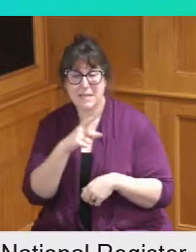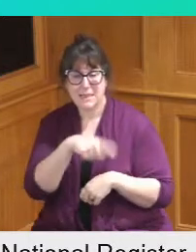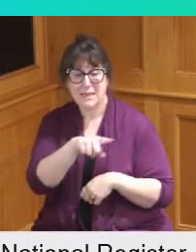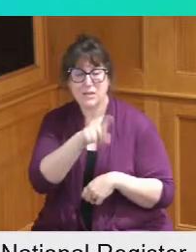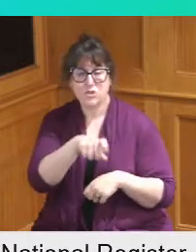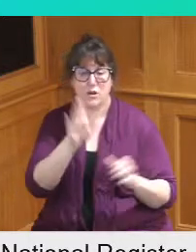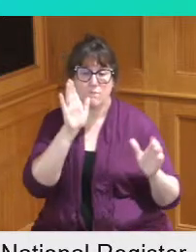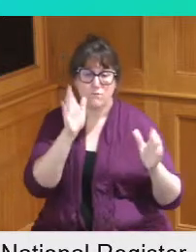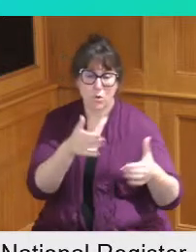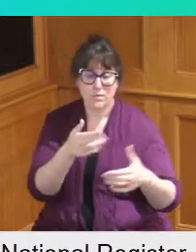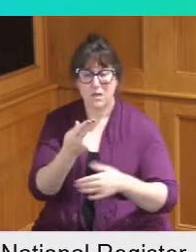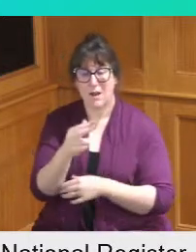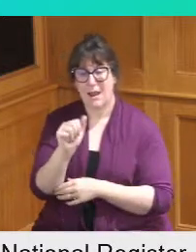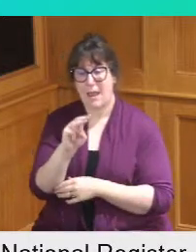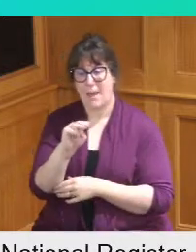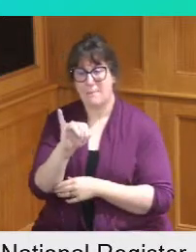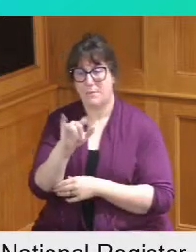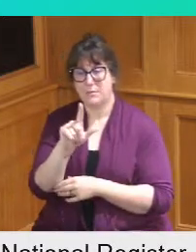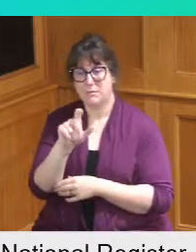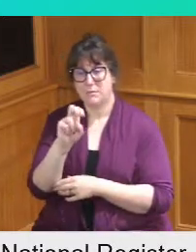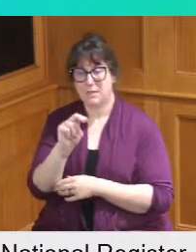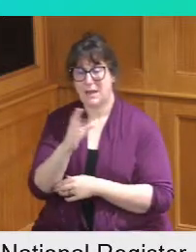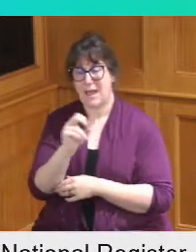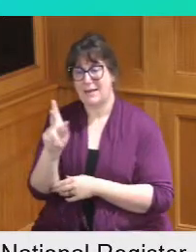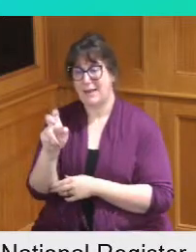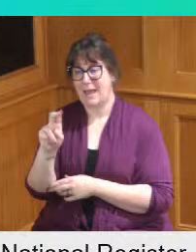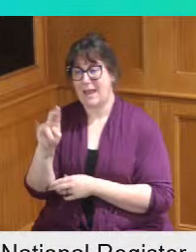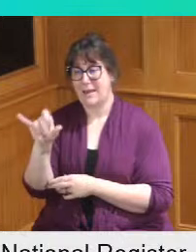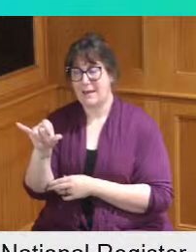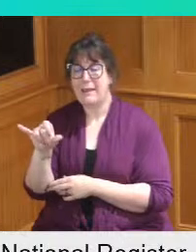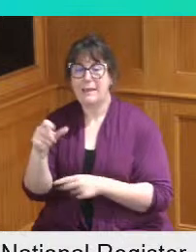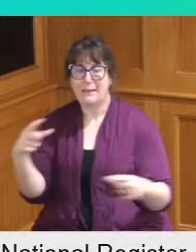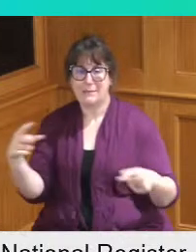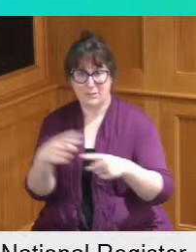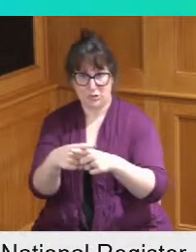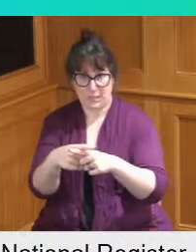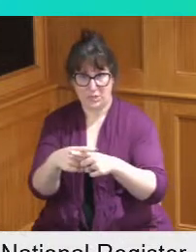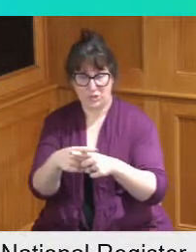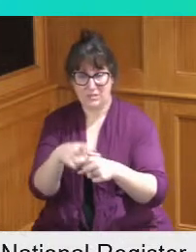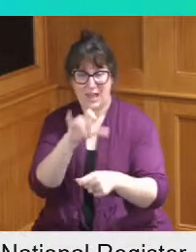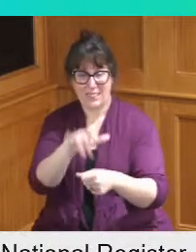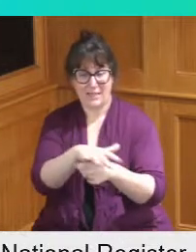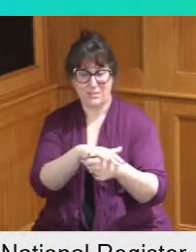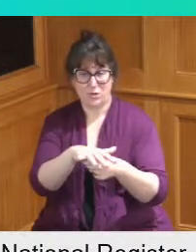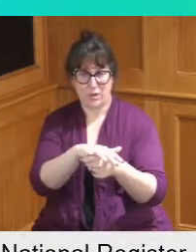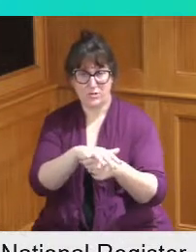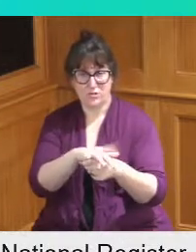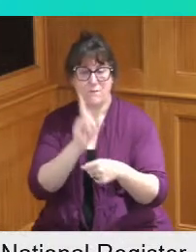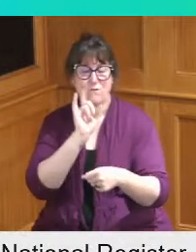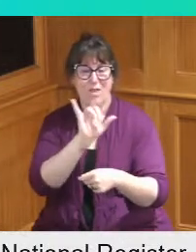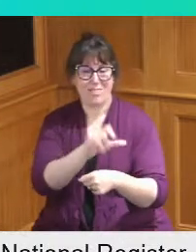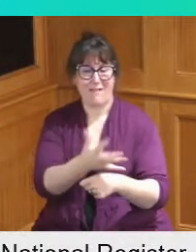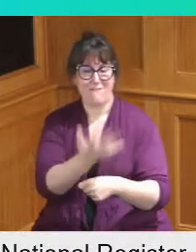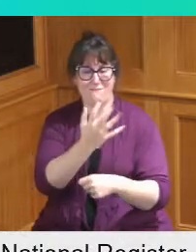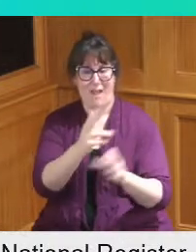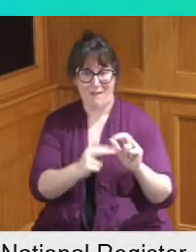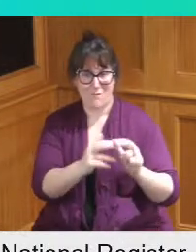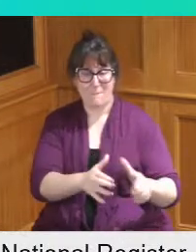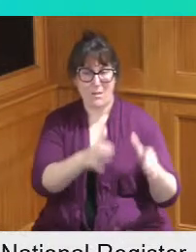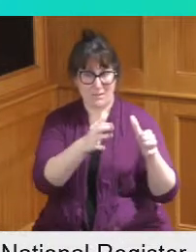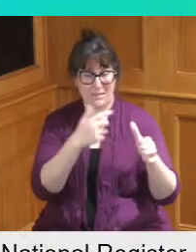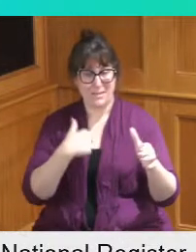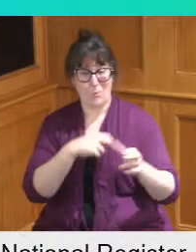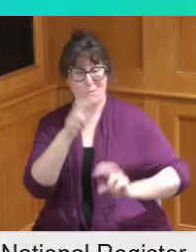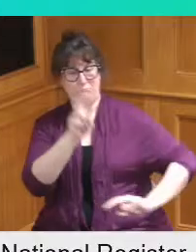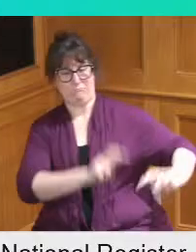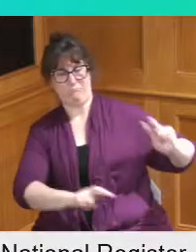the intersection of Hamilton and Kenny Avenues, which happens to be the location of the bulk of those 5 buildings that the city owns that we were taking a look